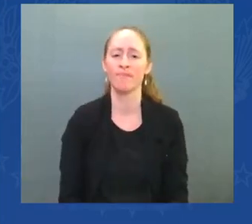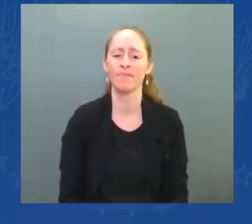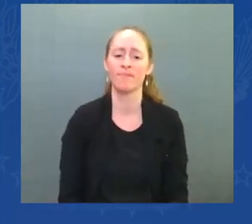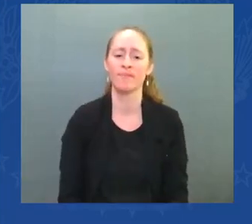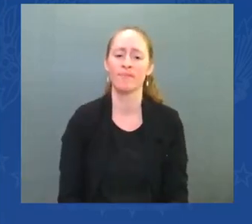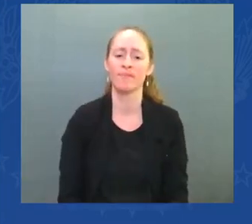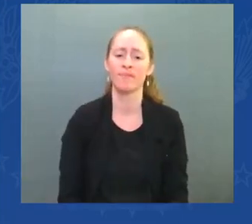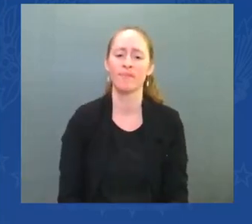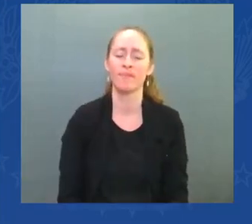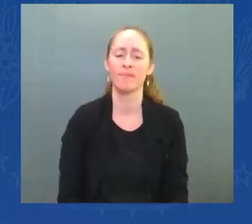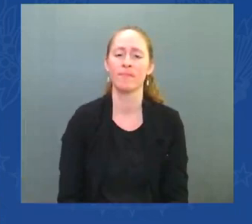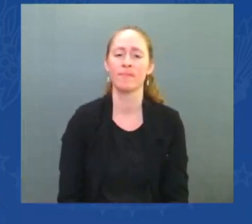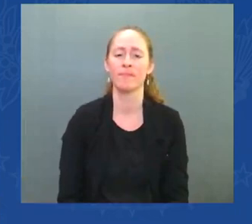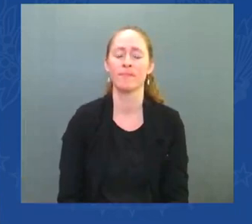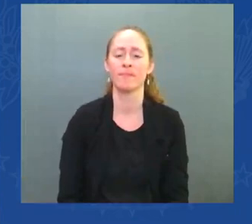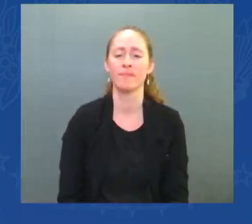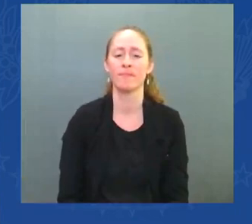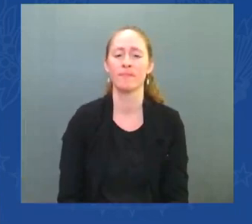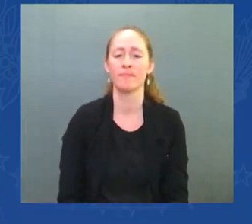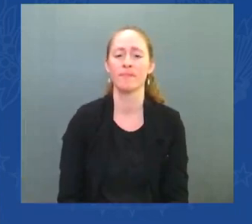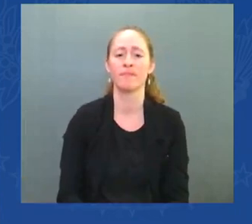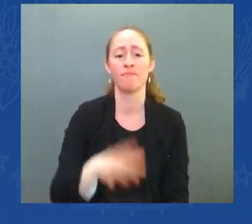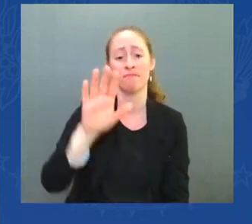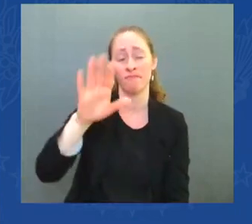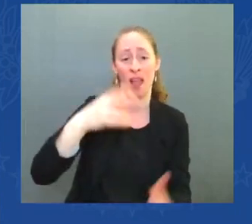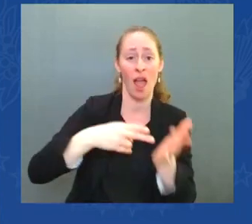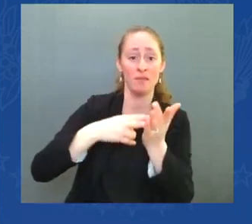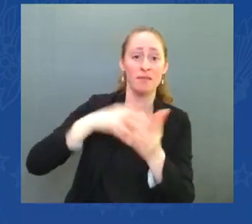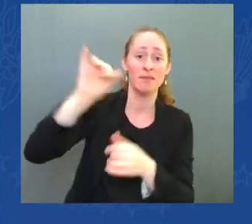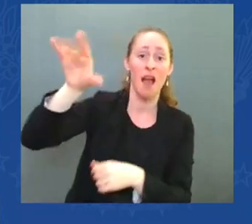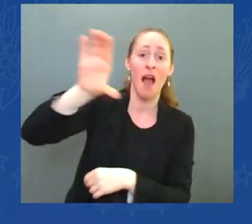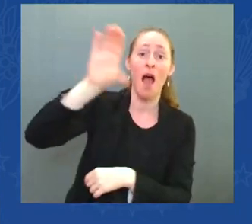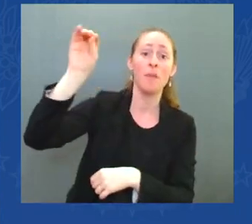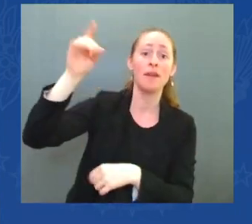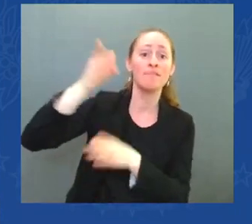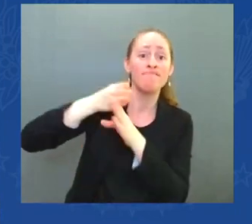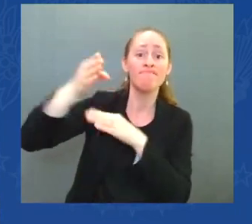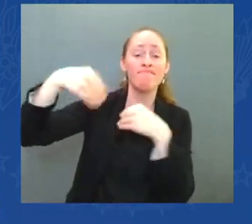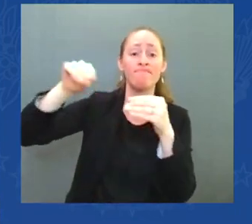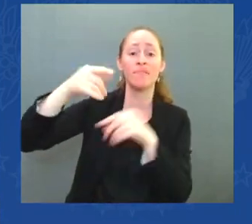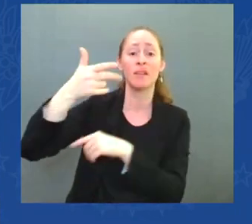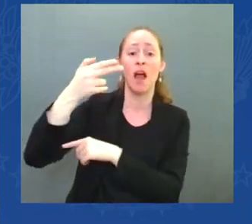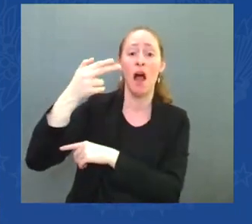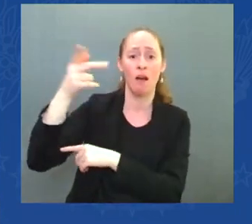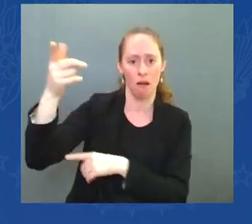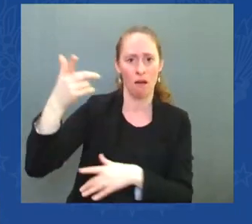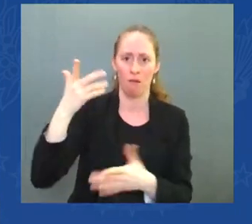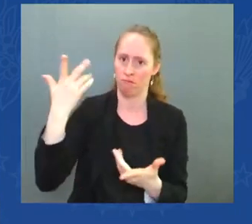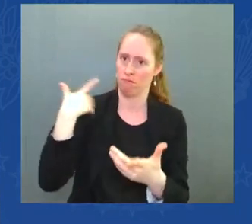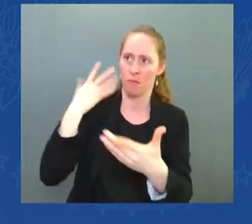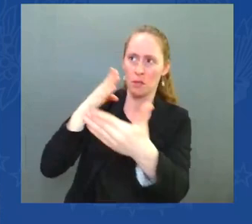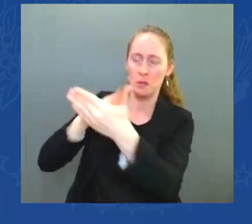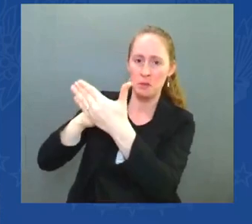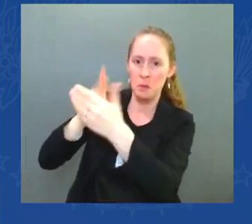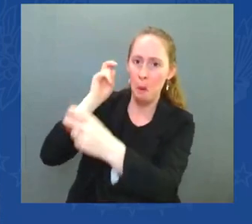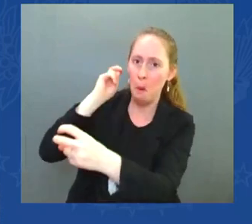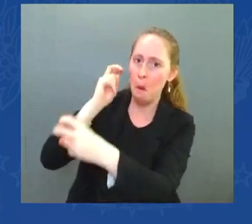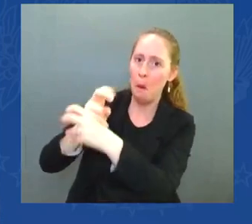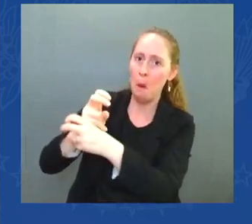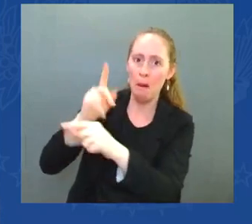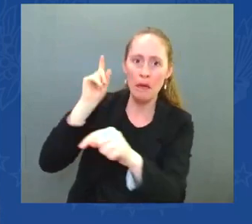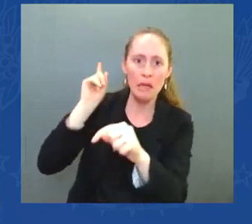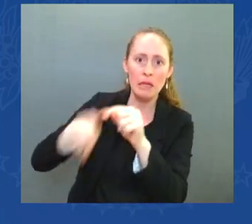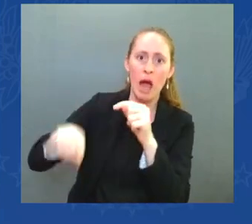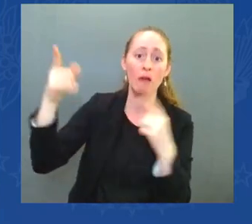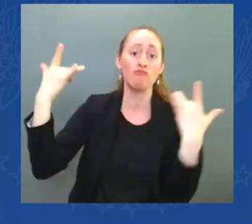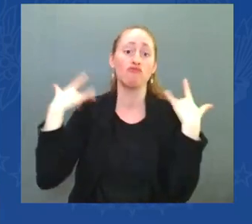from liability than any other American industry. So they have never had to take responsibility for the death and destruction their products cause.